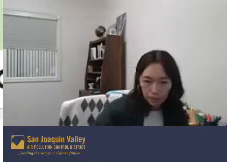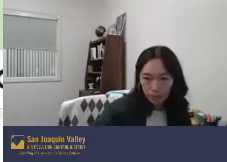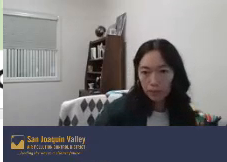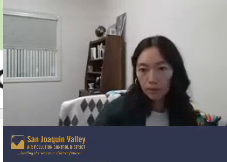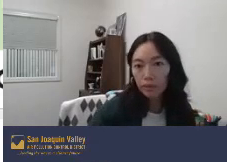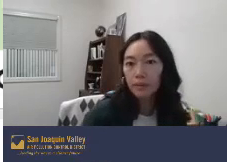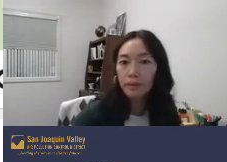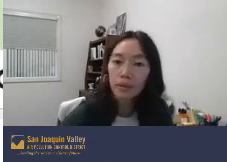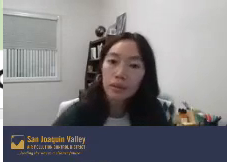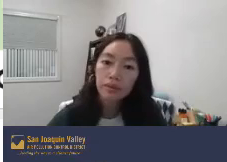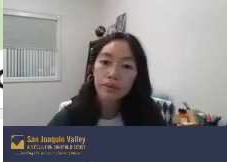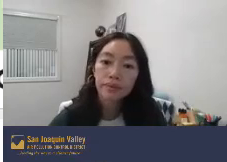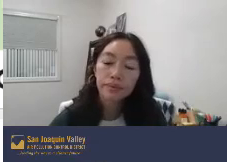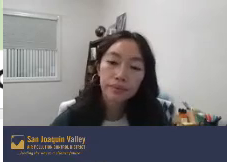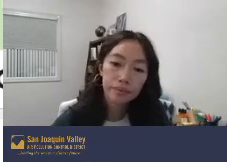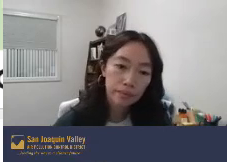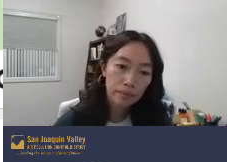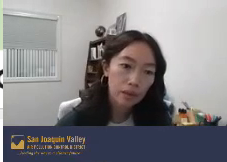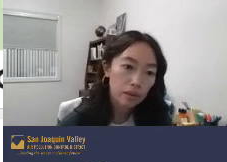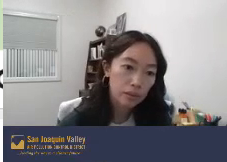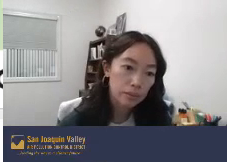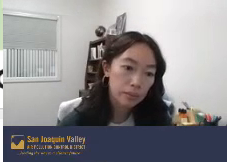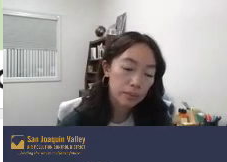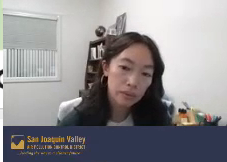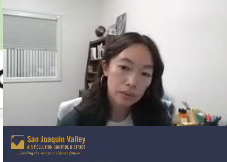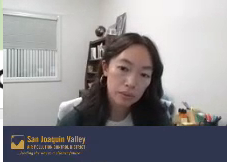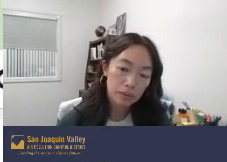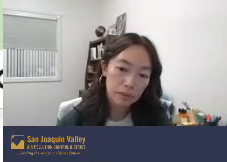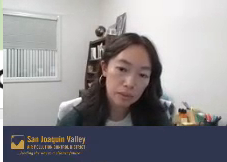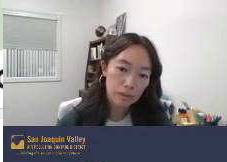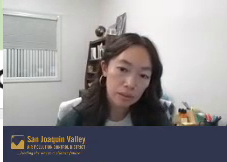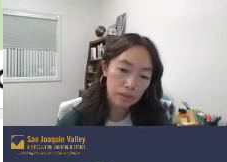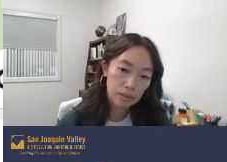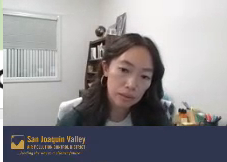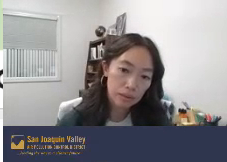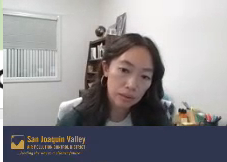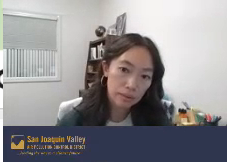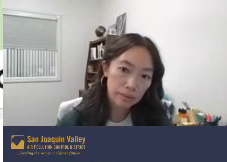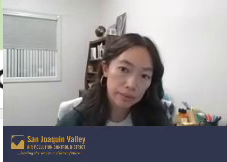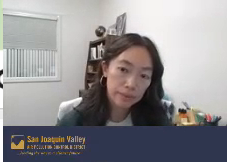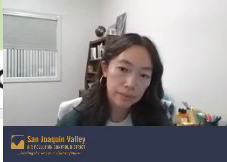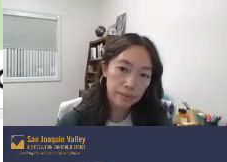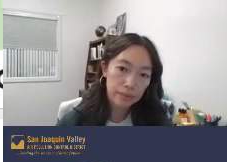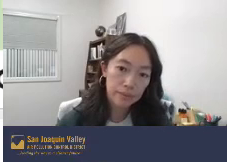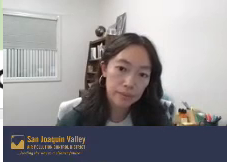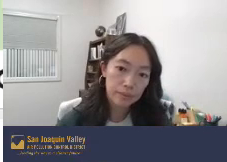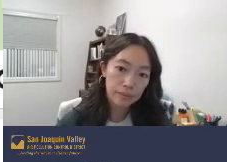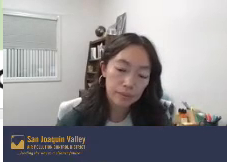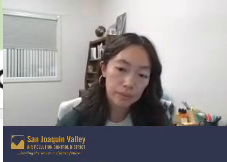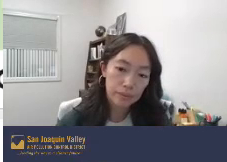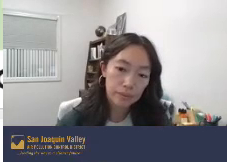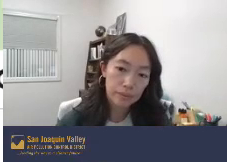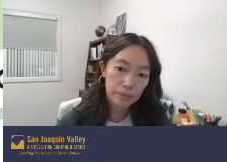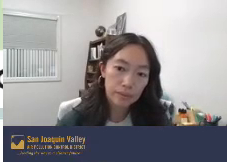proper name, but it's electric water heaters that some of the homes are